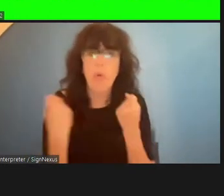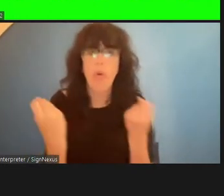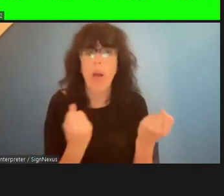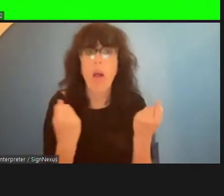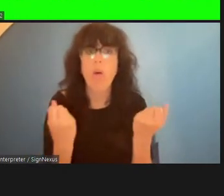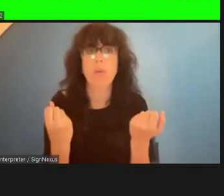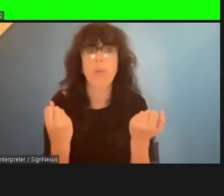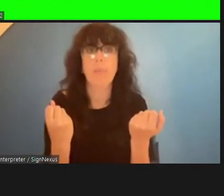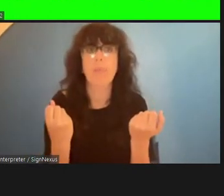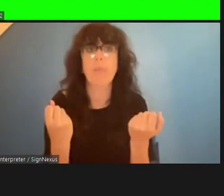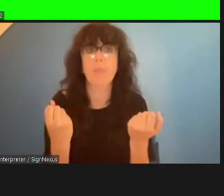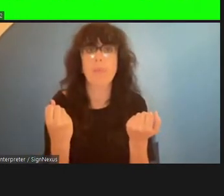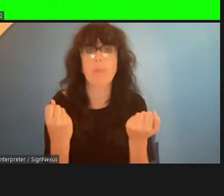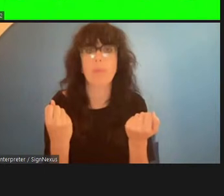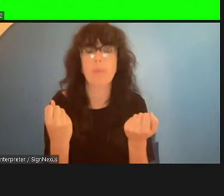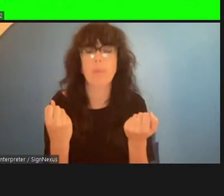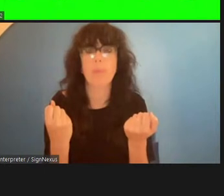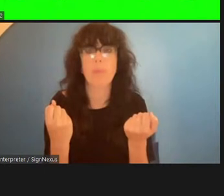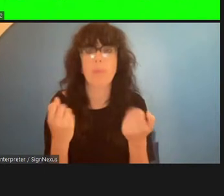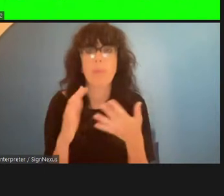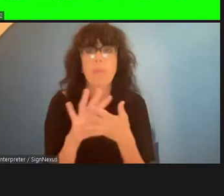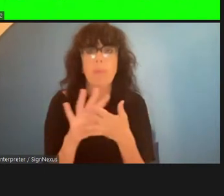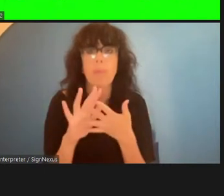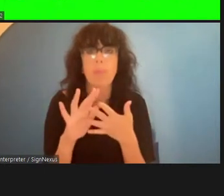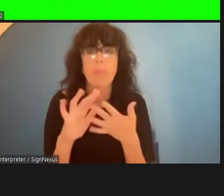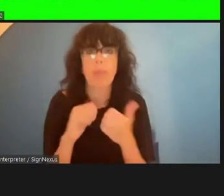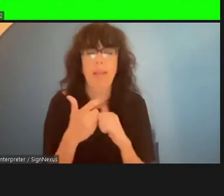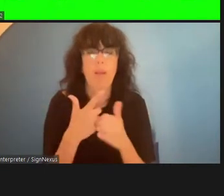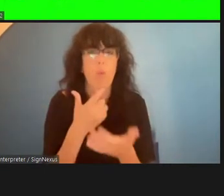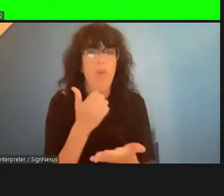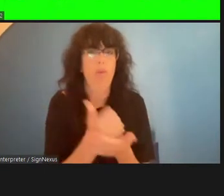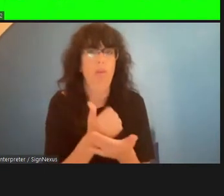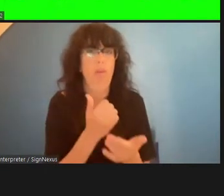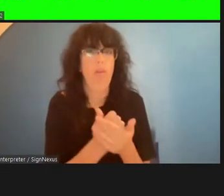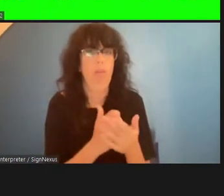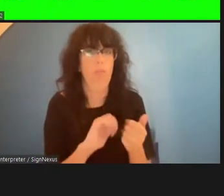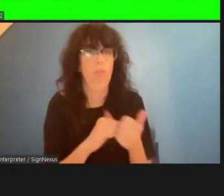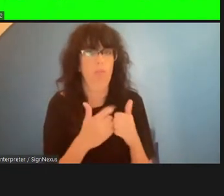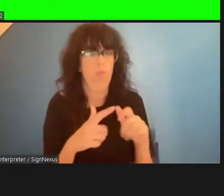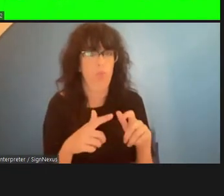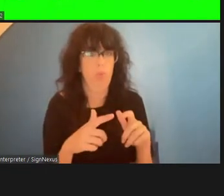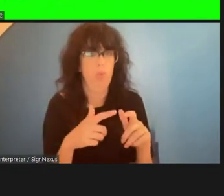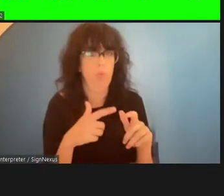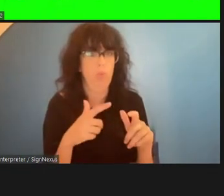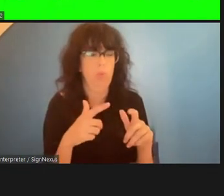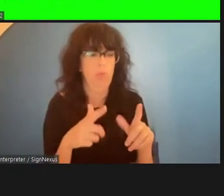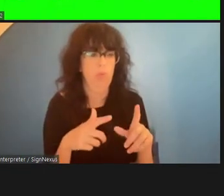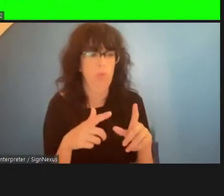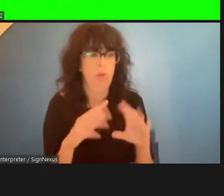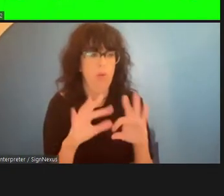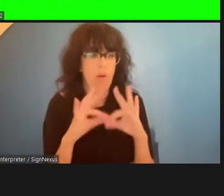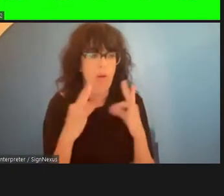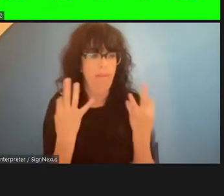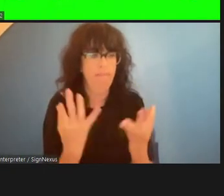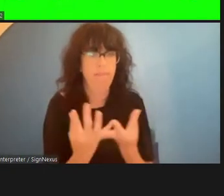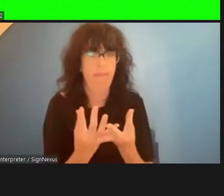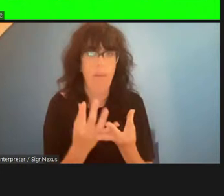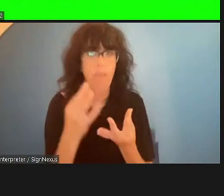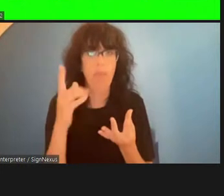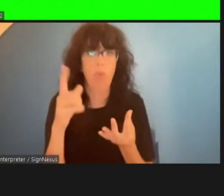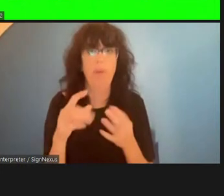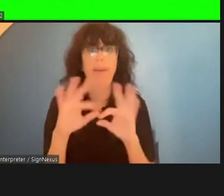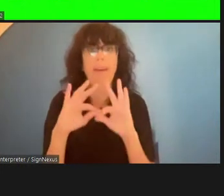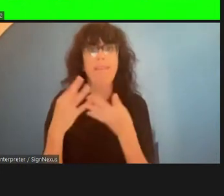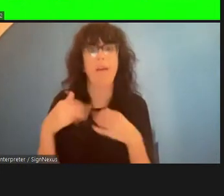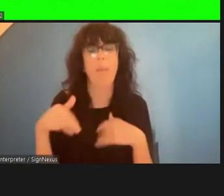us our family and most of us are immigrant we have family back home too